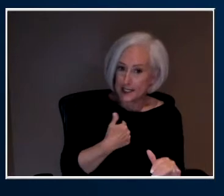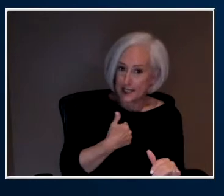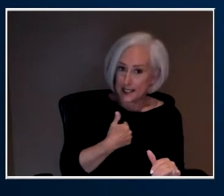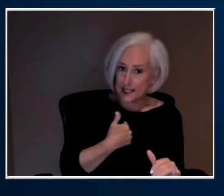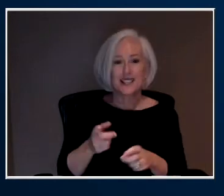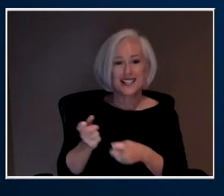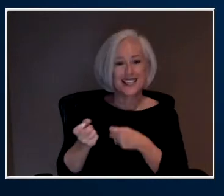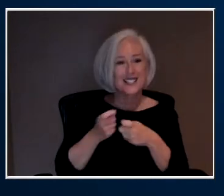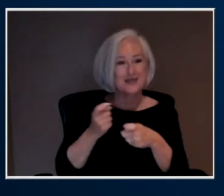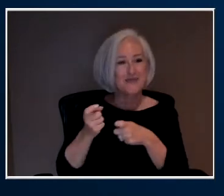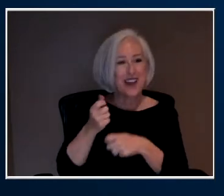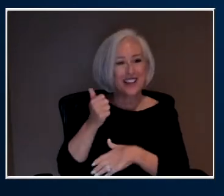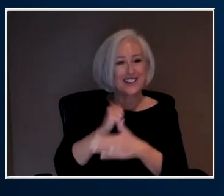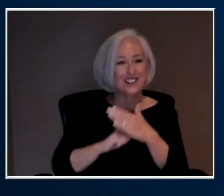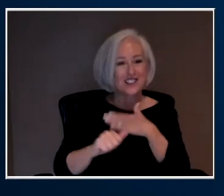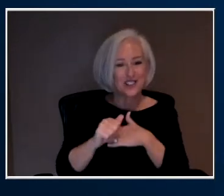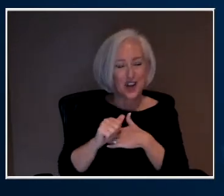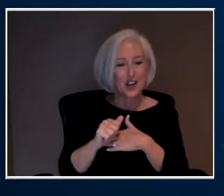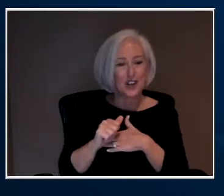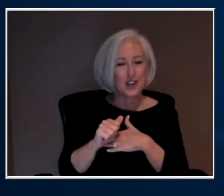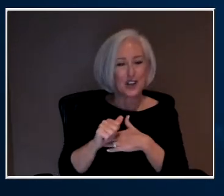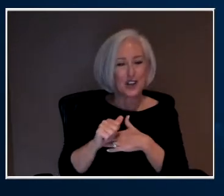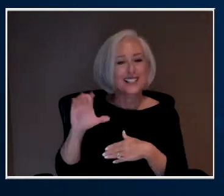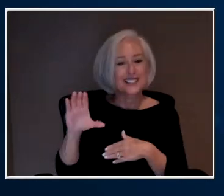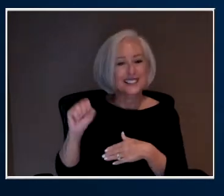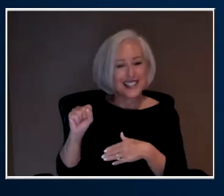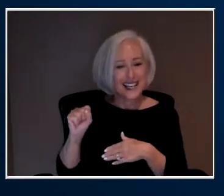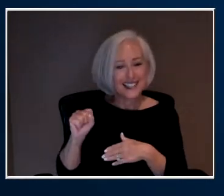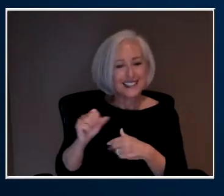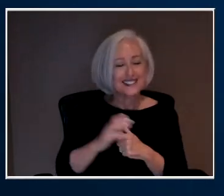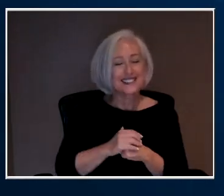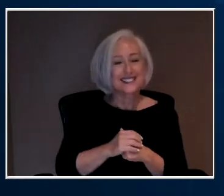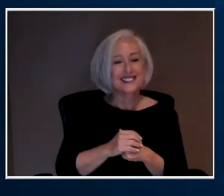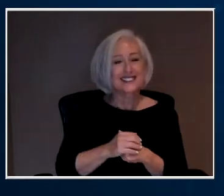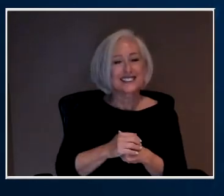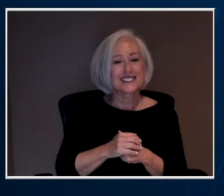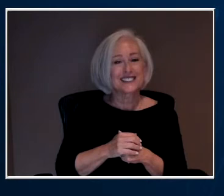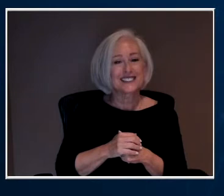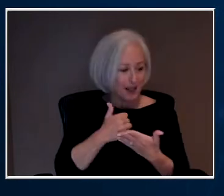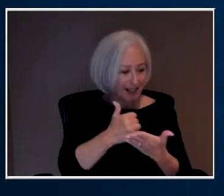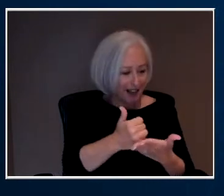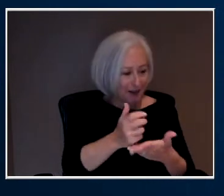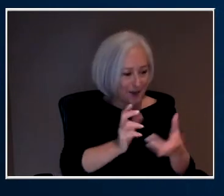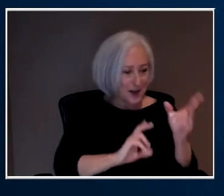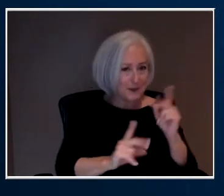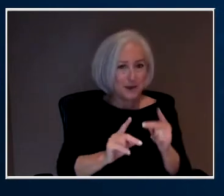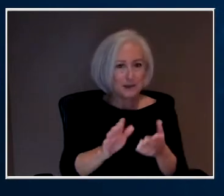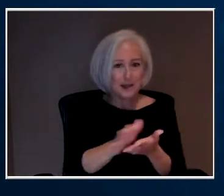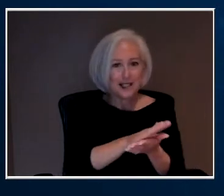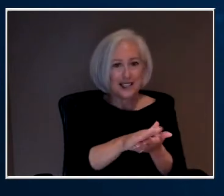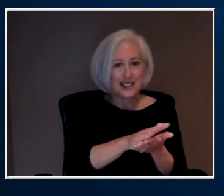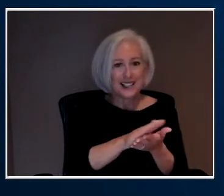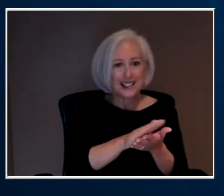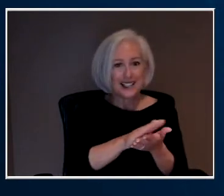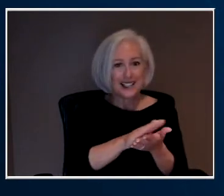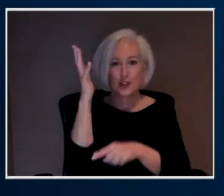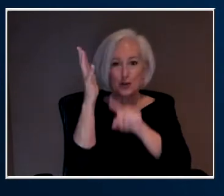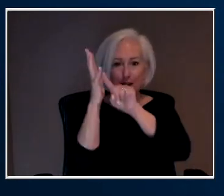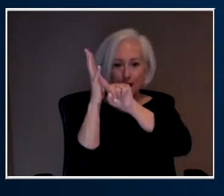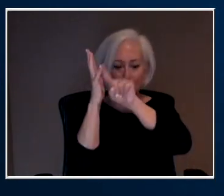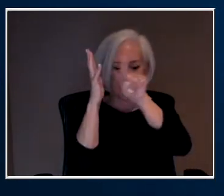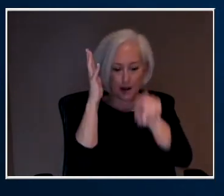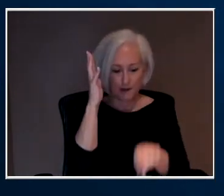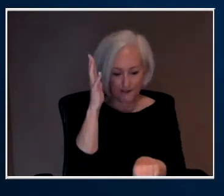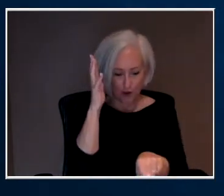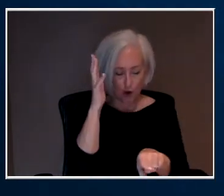cared for with the electricity. And I will do things like help the people clear the tree limbs. And then I'm reminded